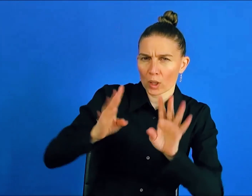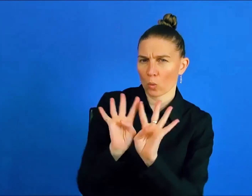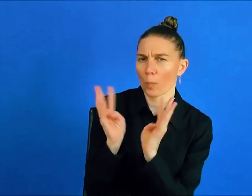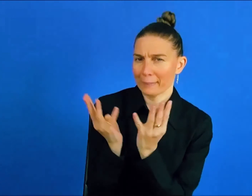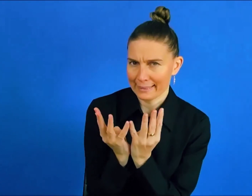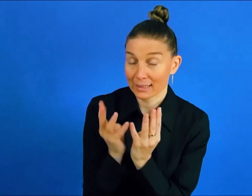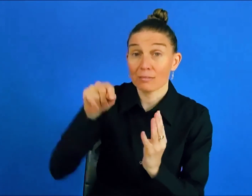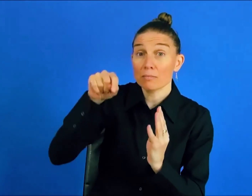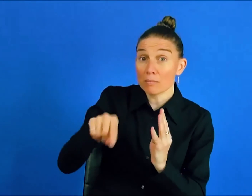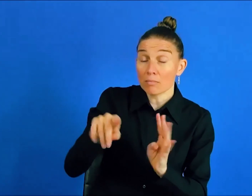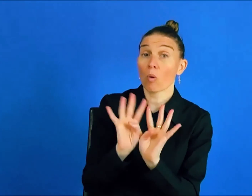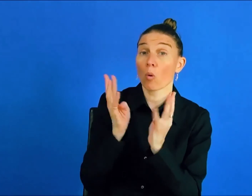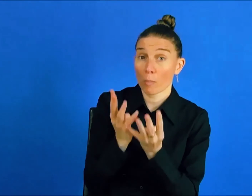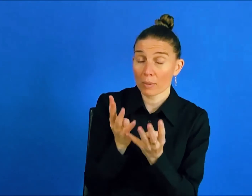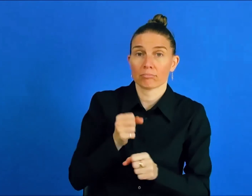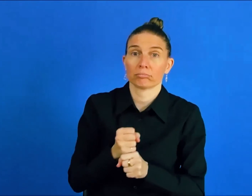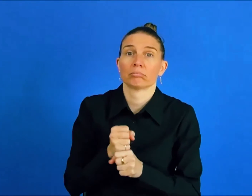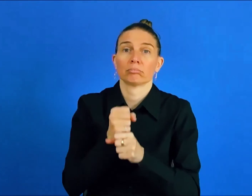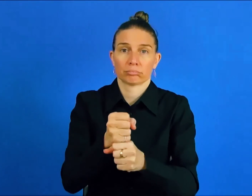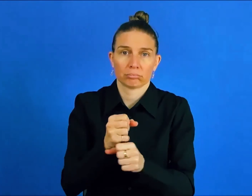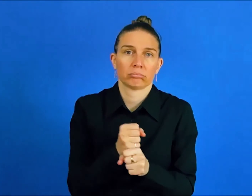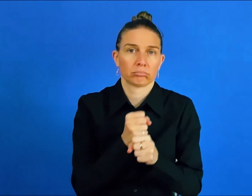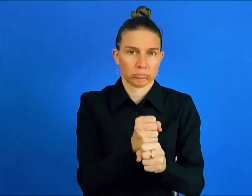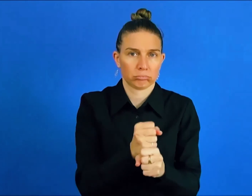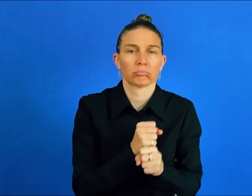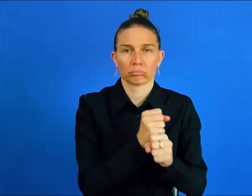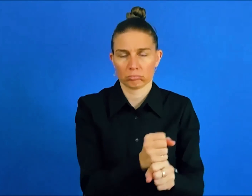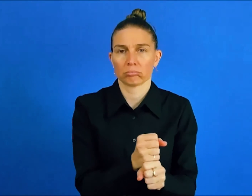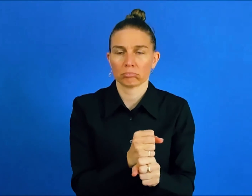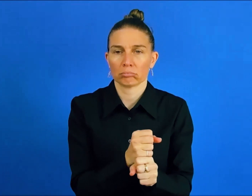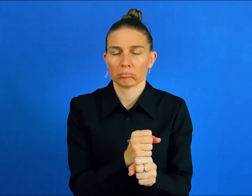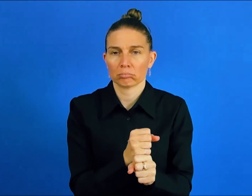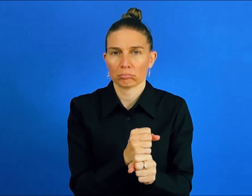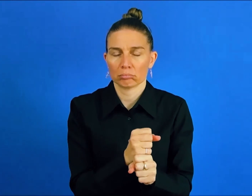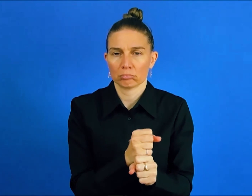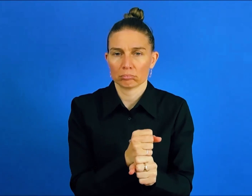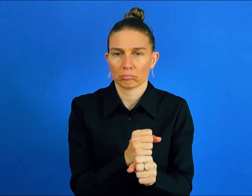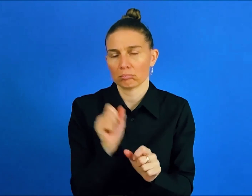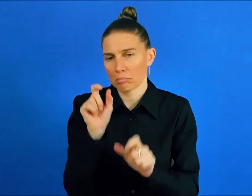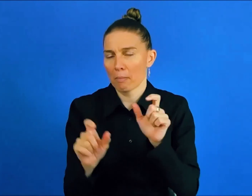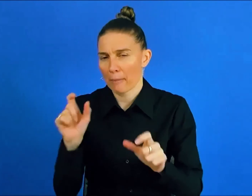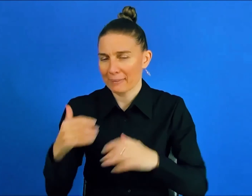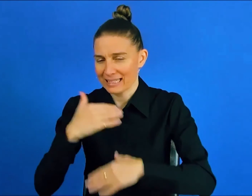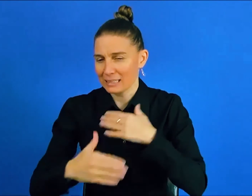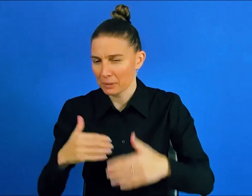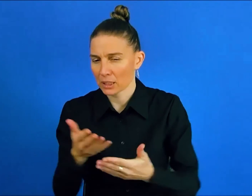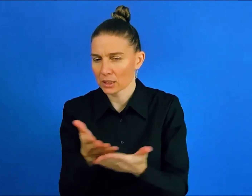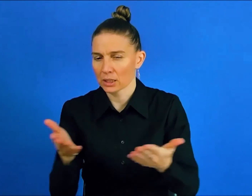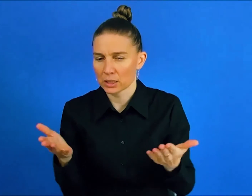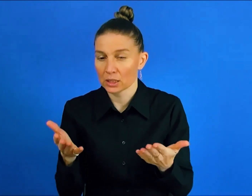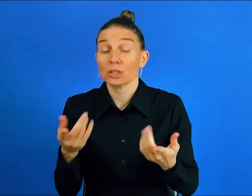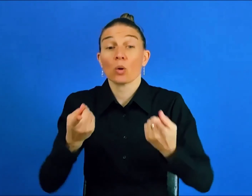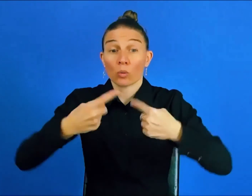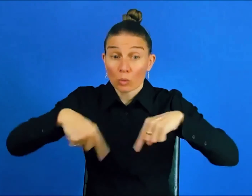is representation from all the players in this area of taking care of persons with a disability. And so the